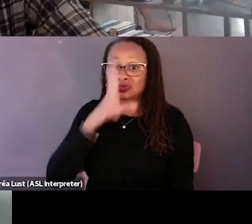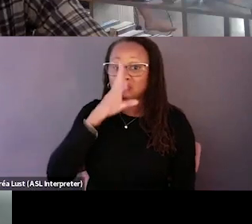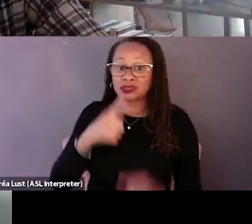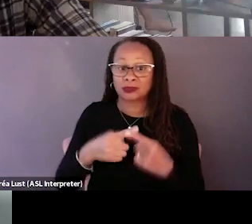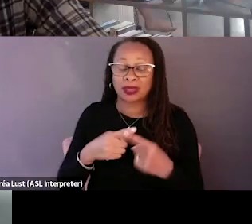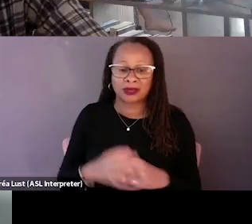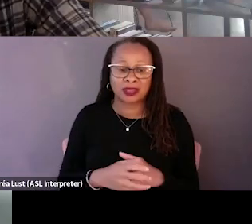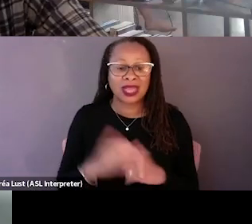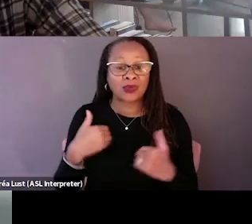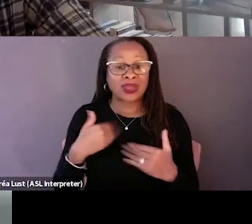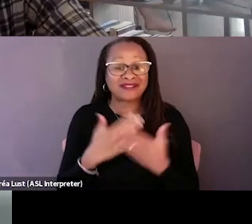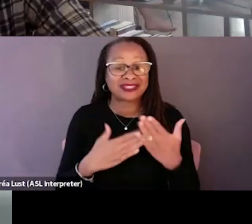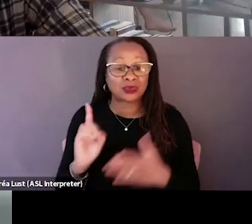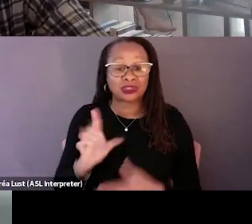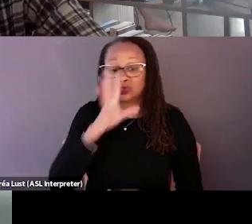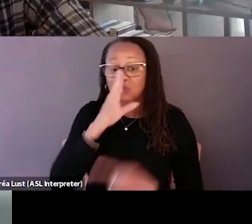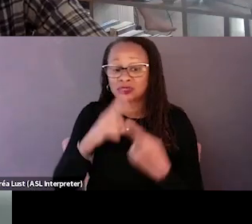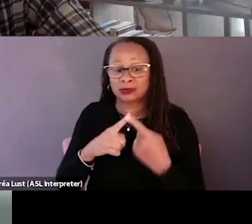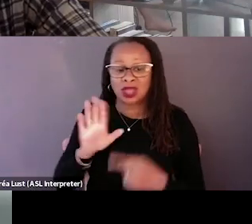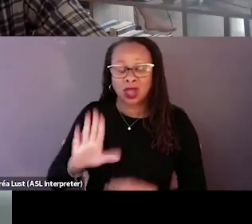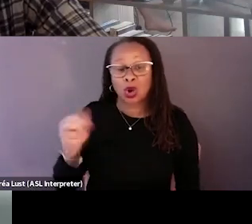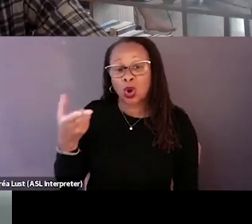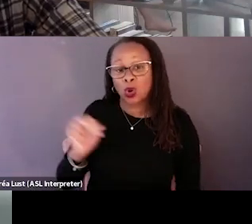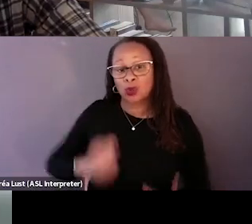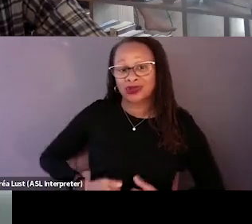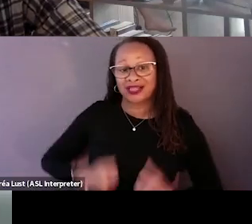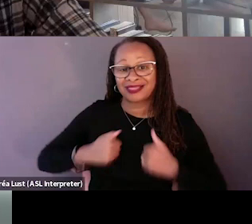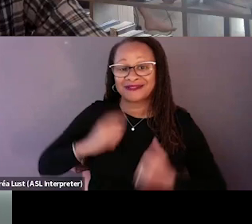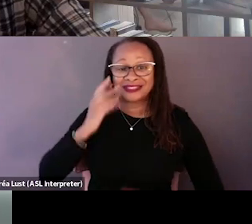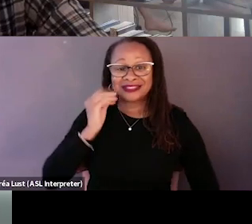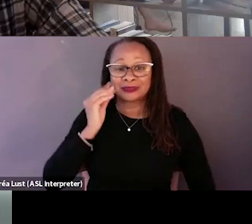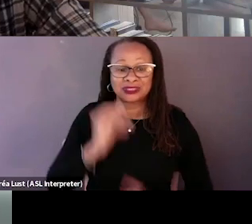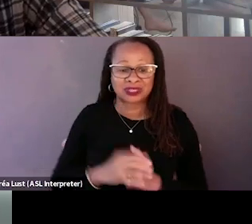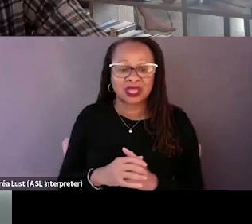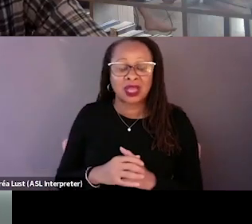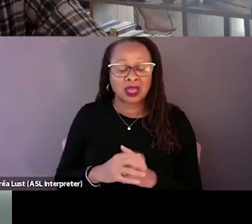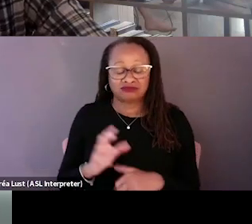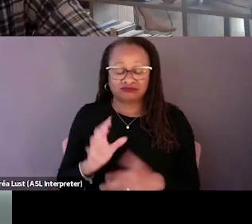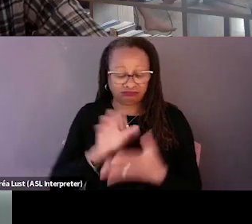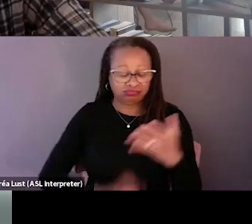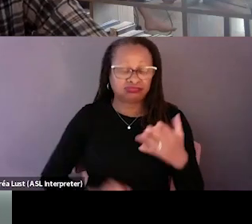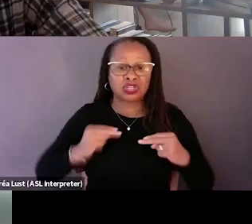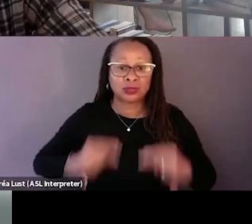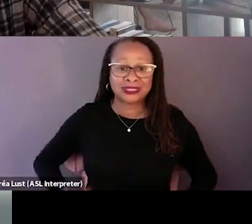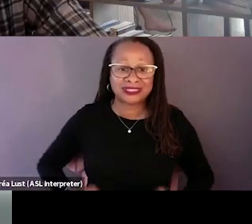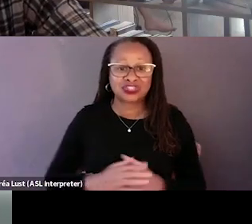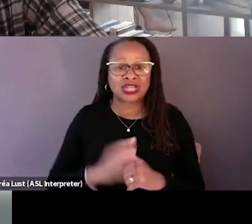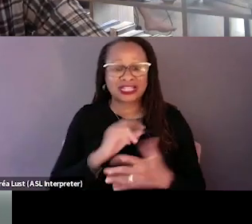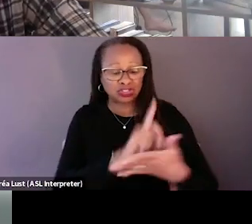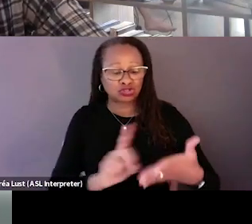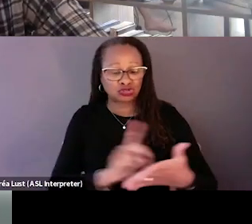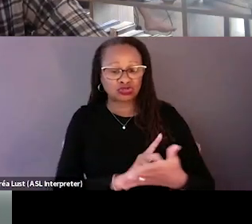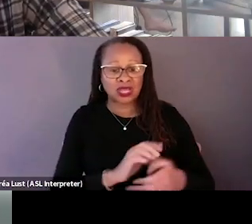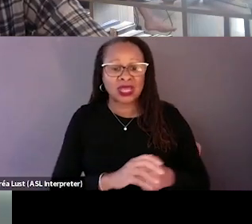we have a little scene there where she talks about her own lived experience of dehumanization and discrimination and turning the